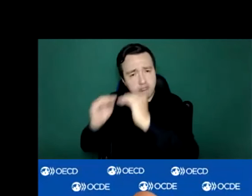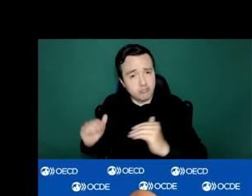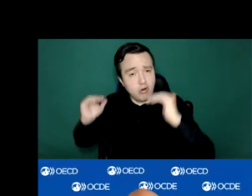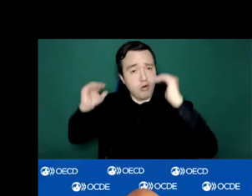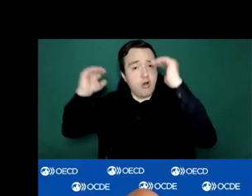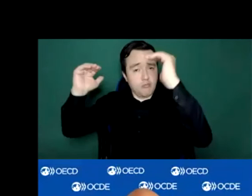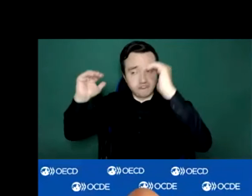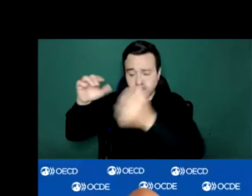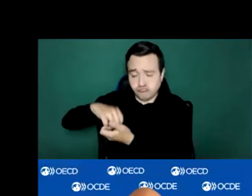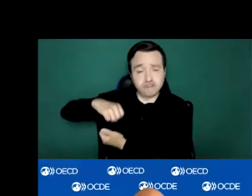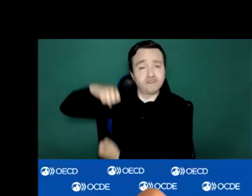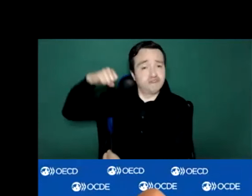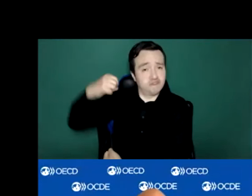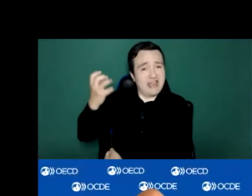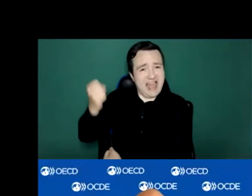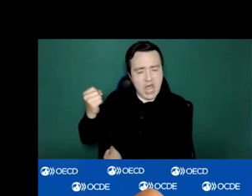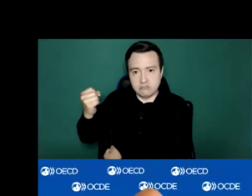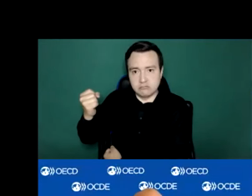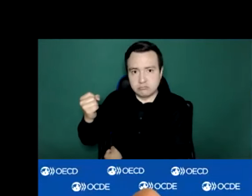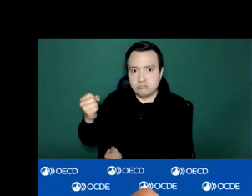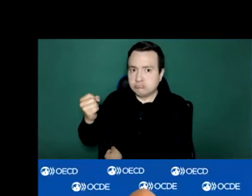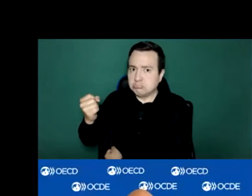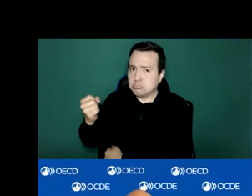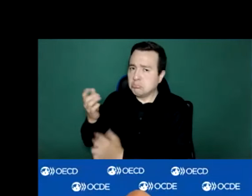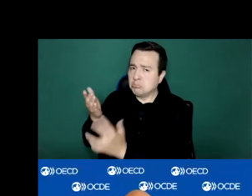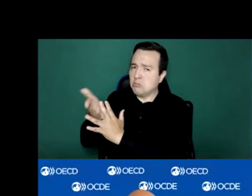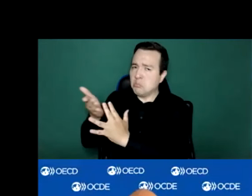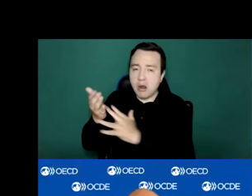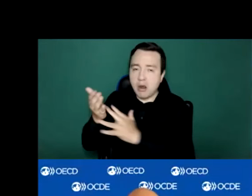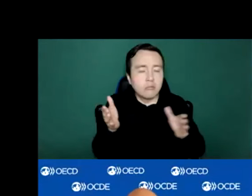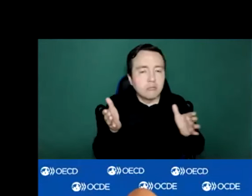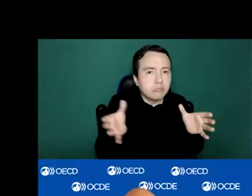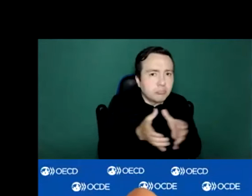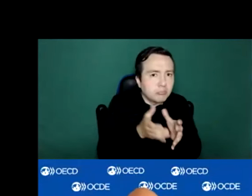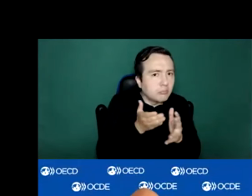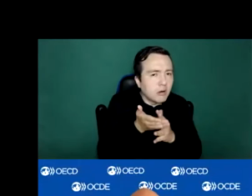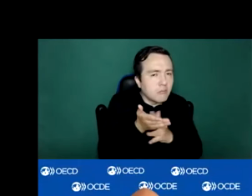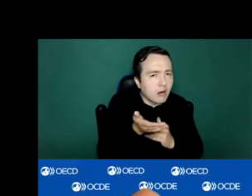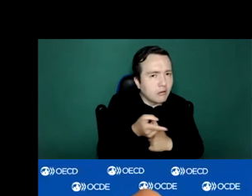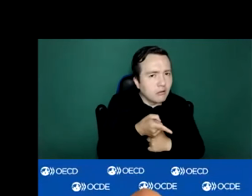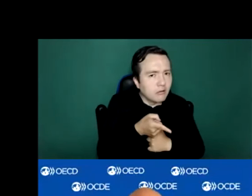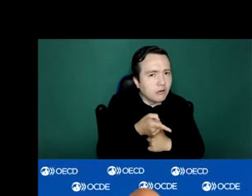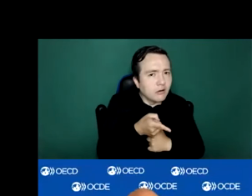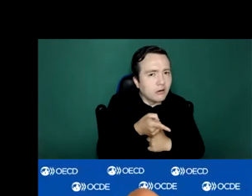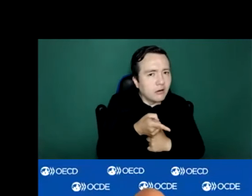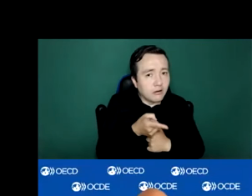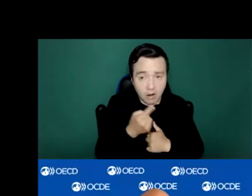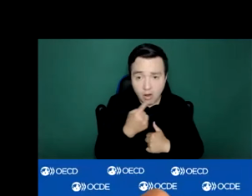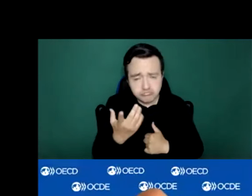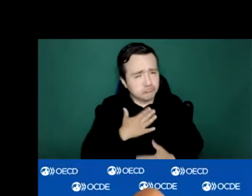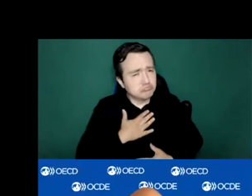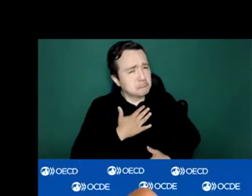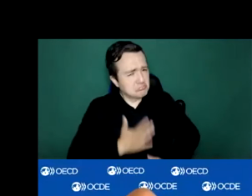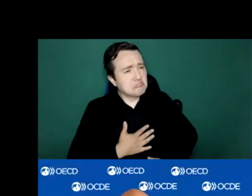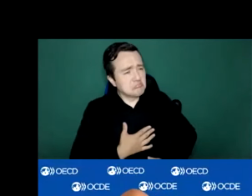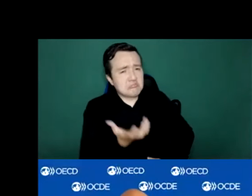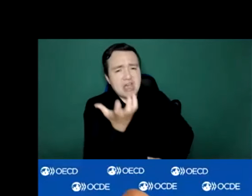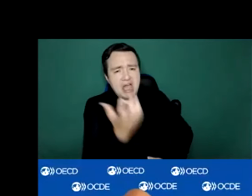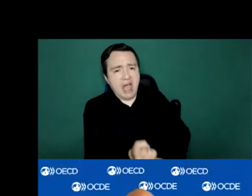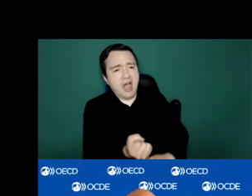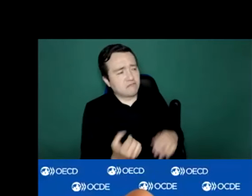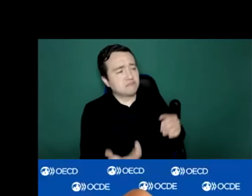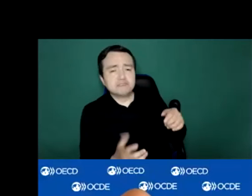but it's basically what kind of appointment? Is an appointment to a place that they use regularly, that know their history, that helps them to